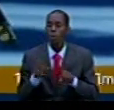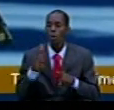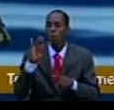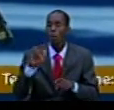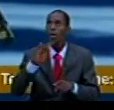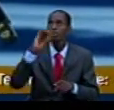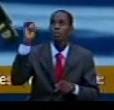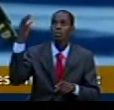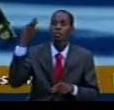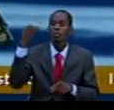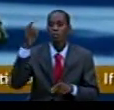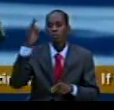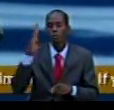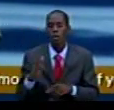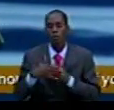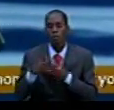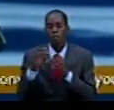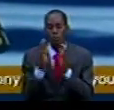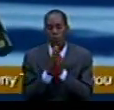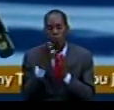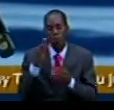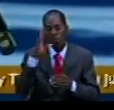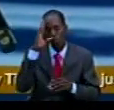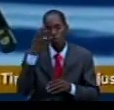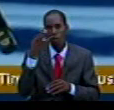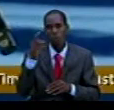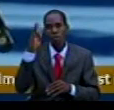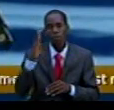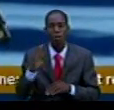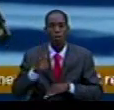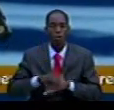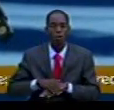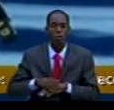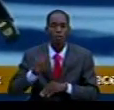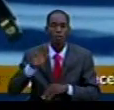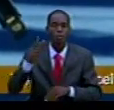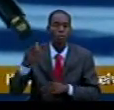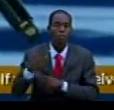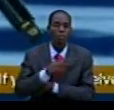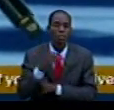the prayer of our man of God, on Saturday, the third day of the crusade,